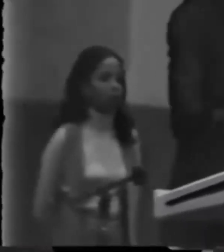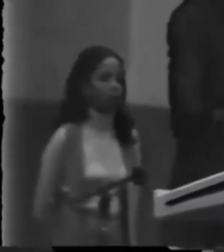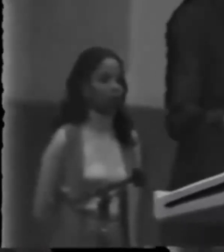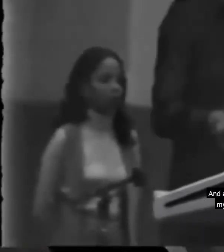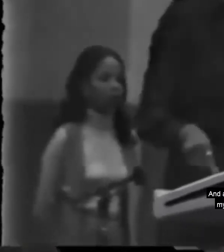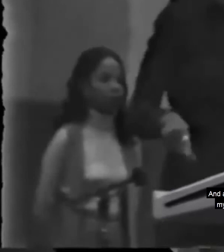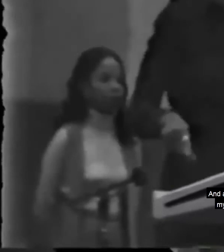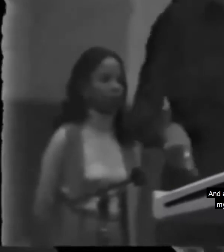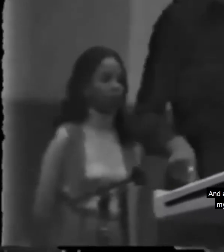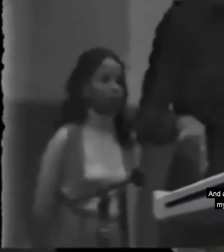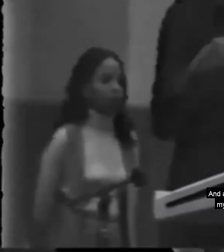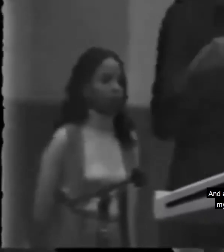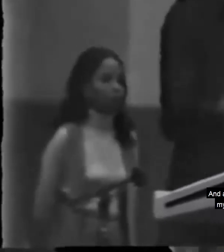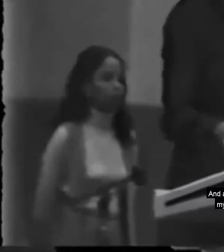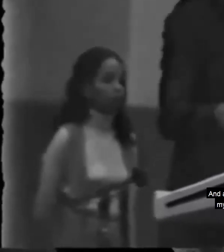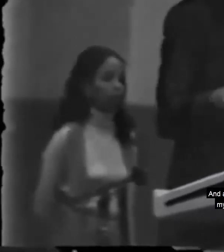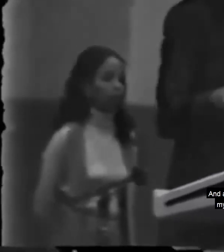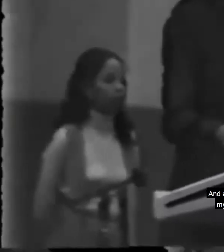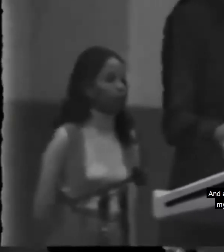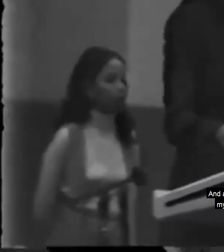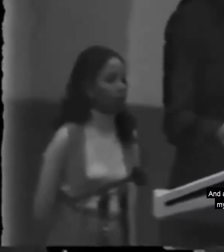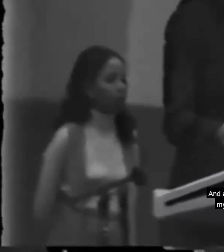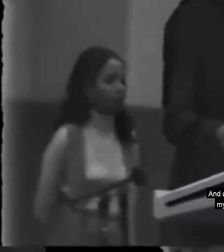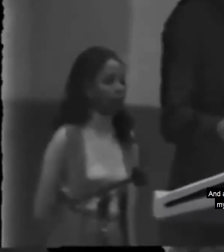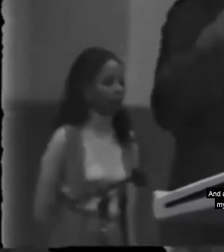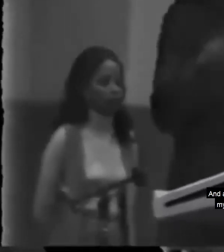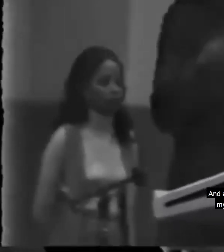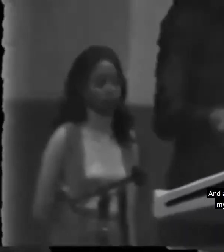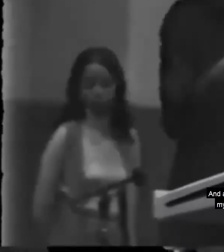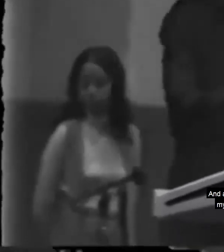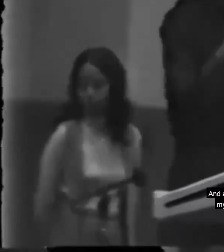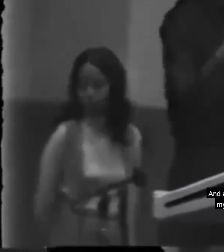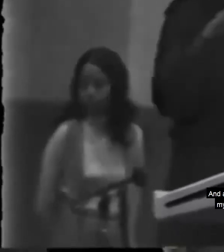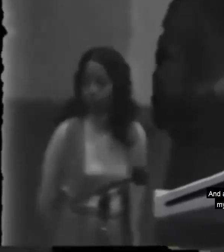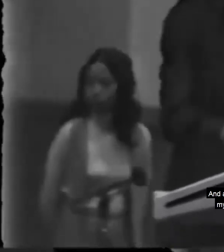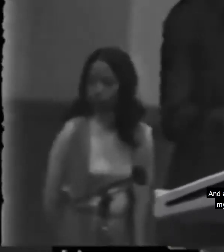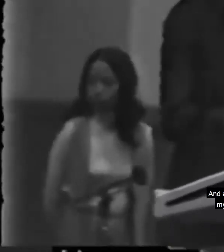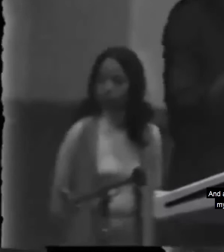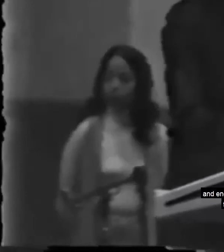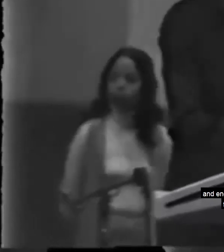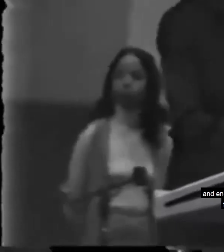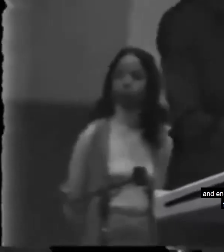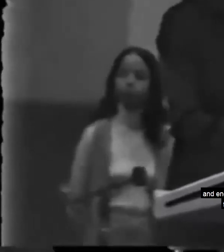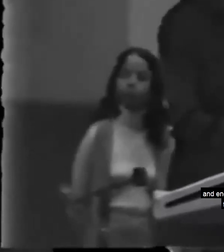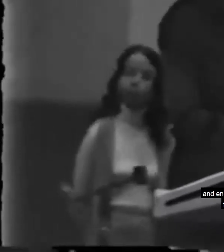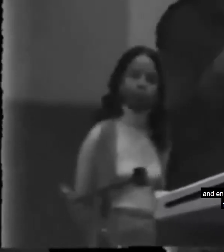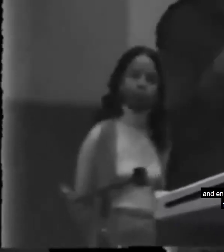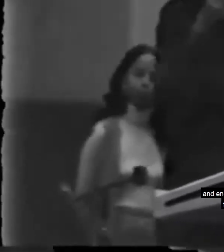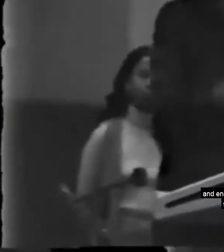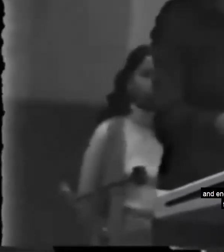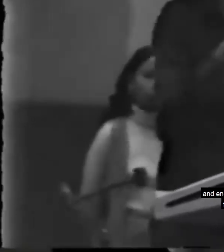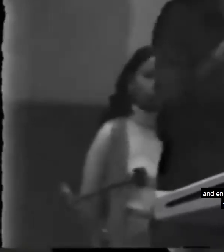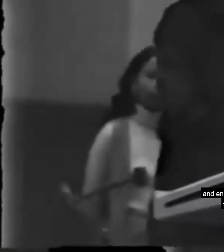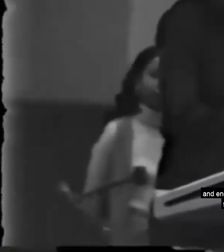And after I was acquitted, I committed myself to devoting all of my time and energy